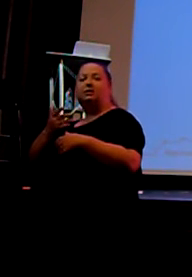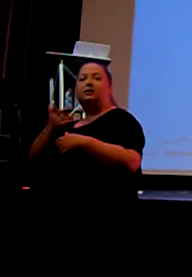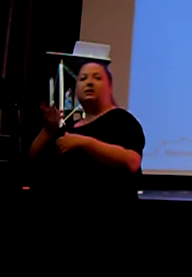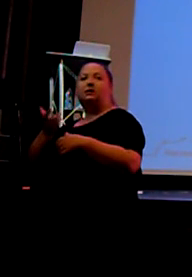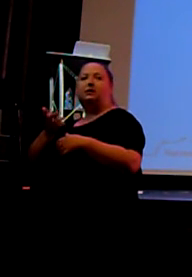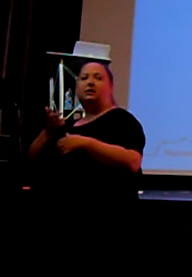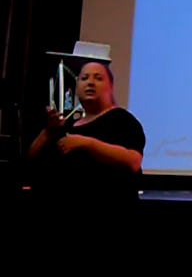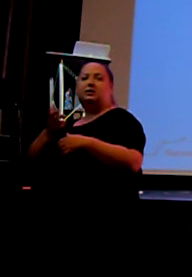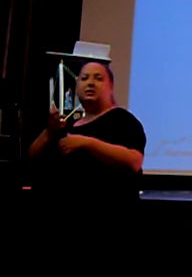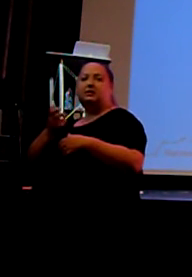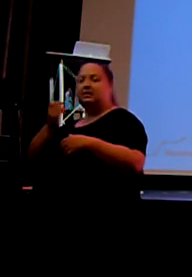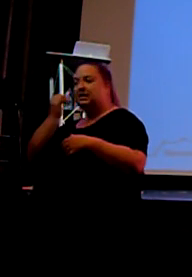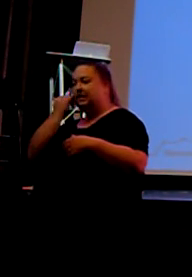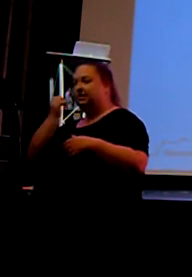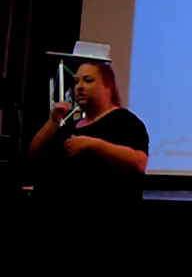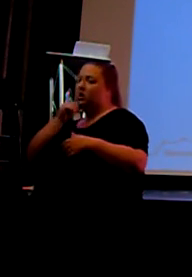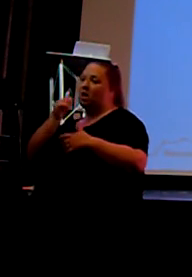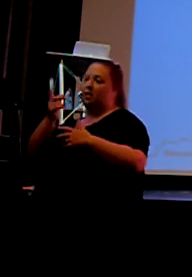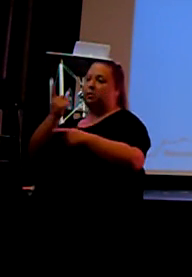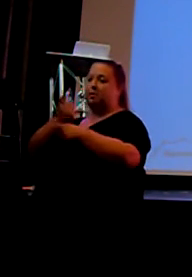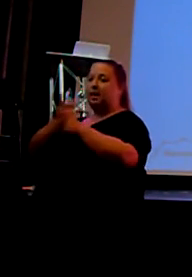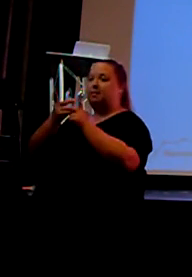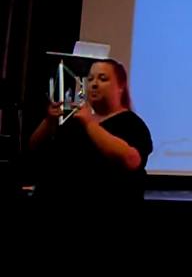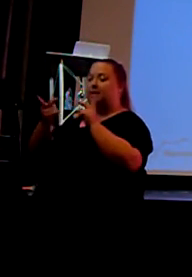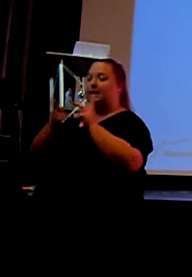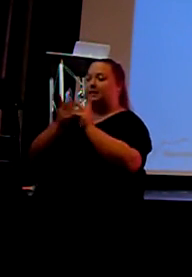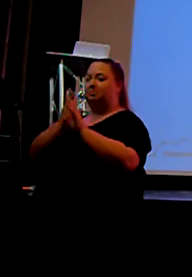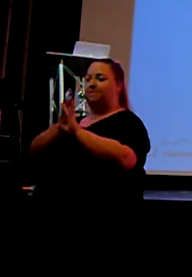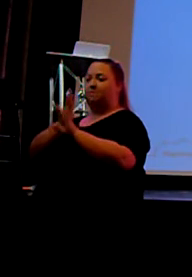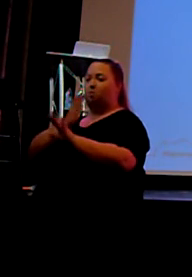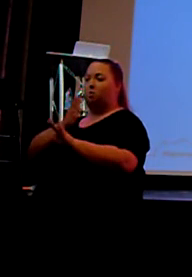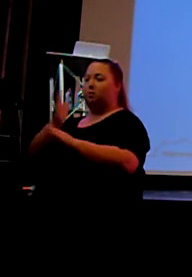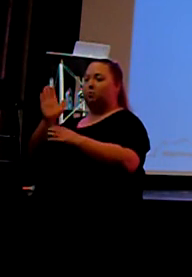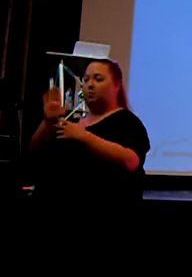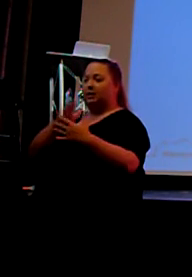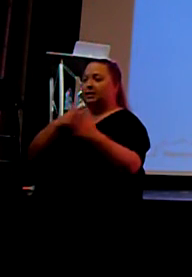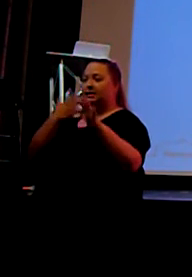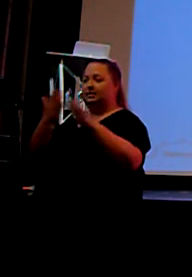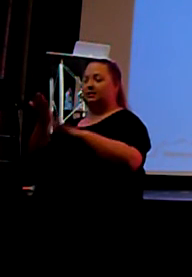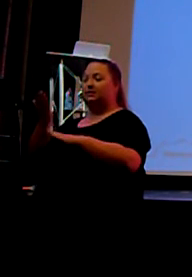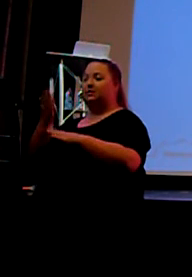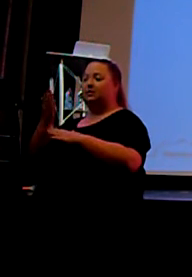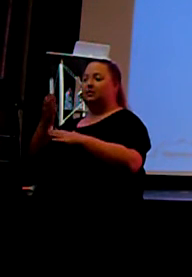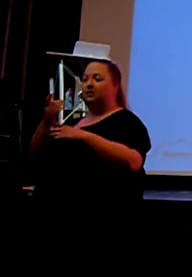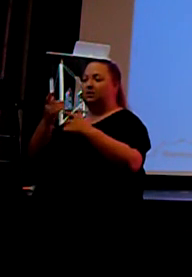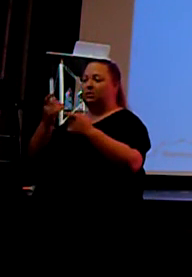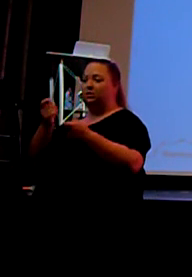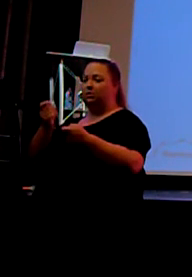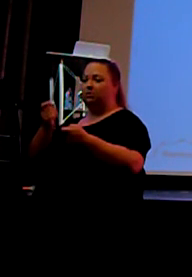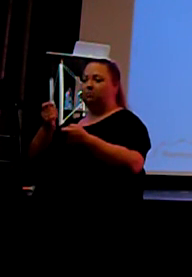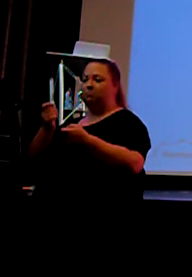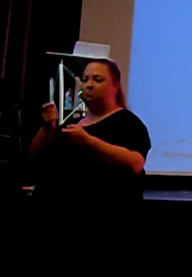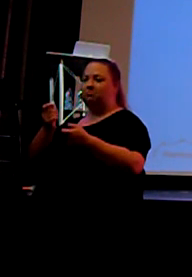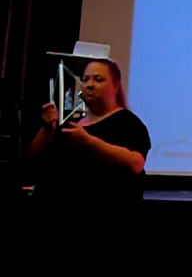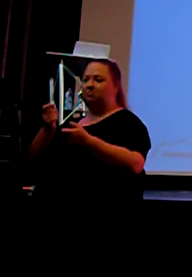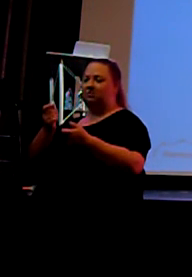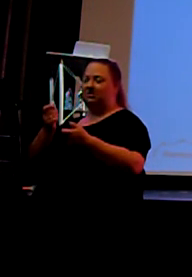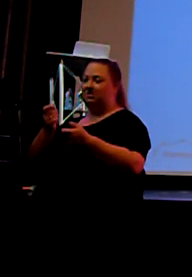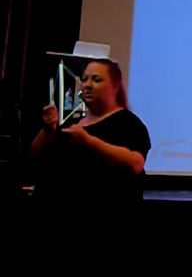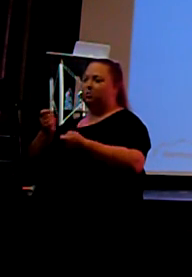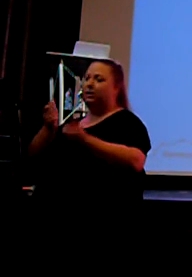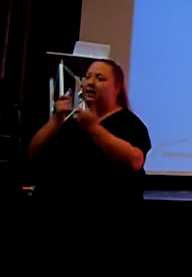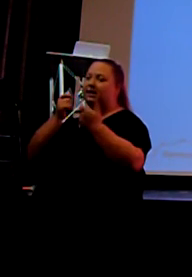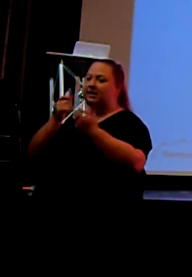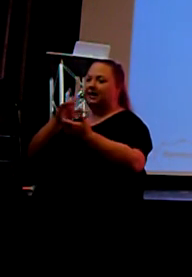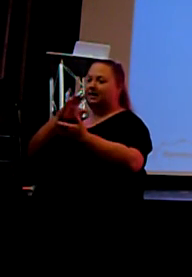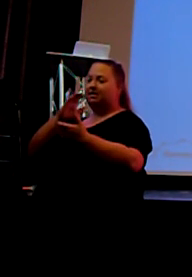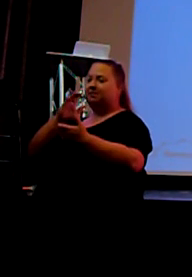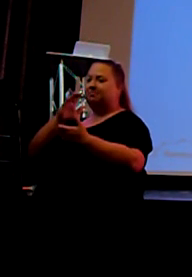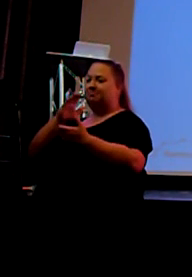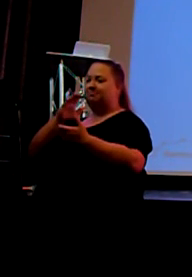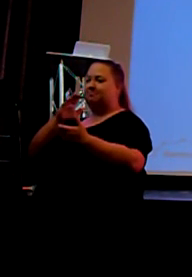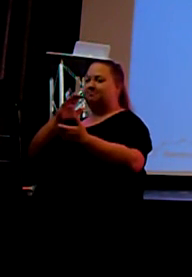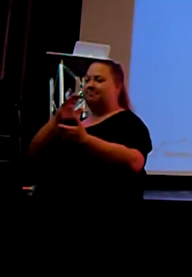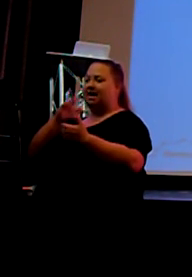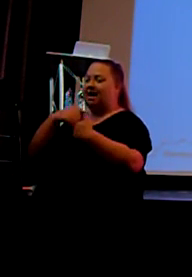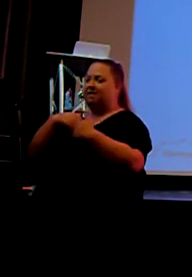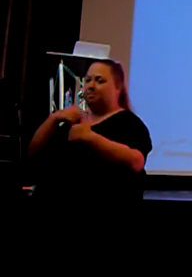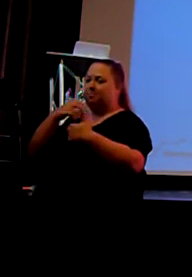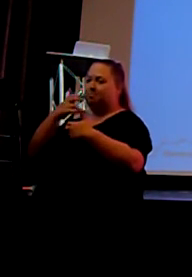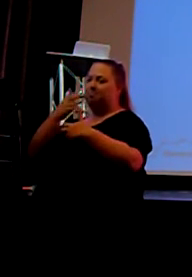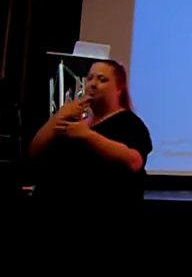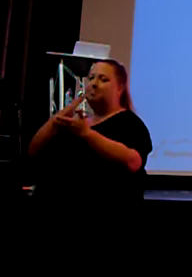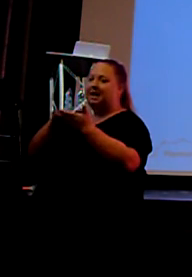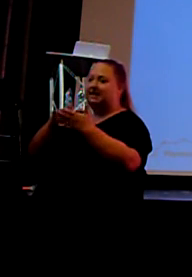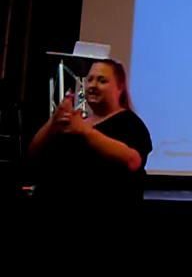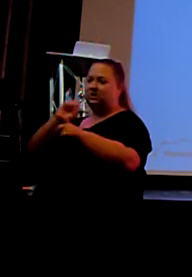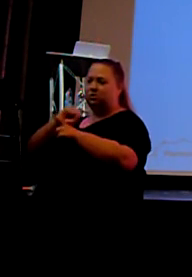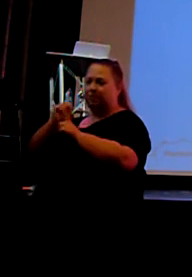if you're not in the right place before the wind comes, you end up quickly being in a bad situation. But what they are doing in Marseille is they